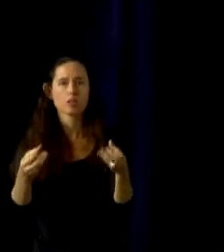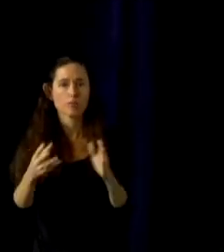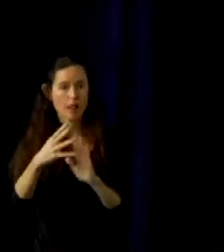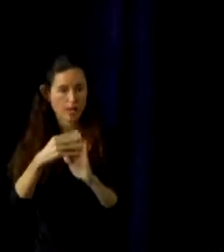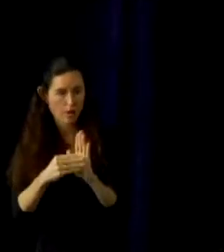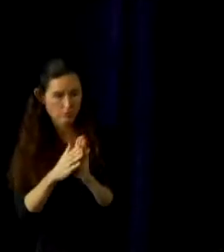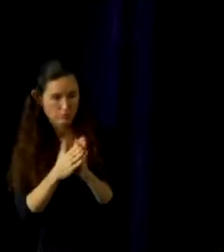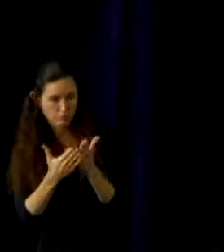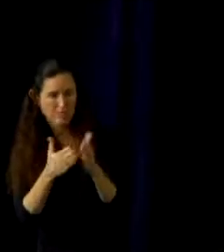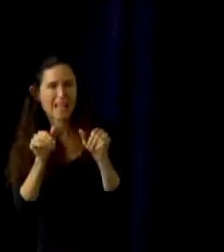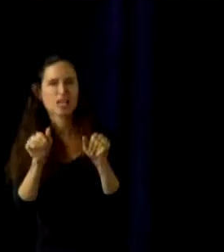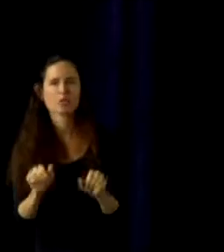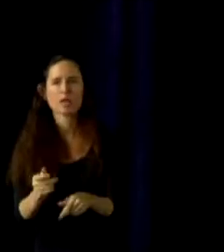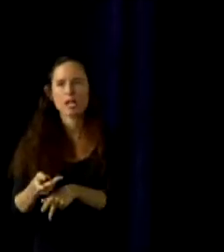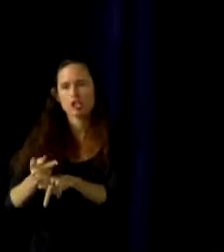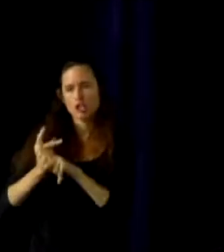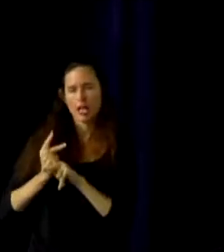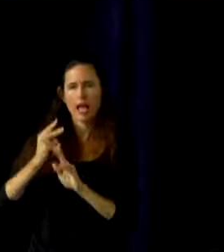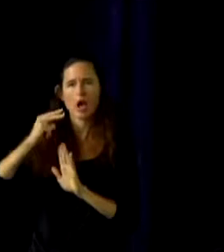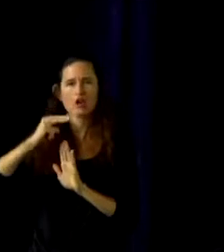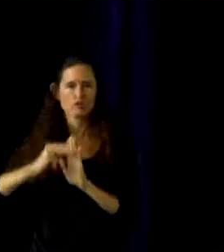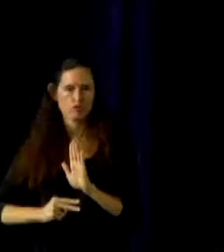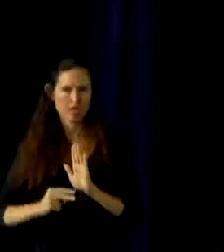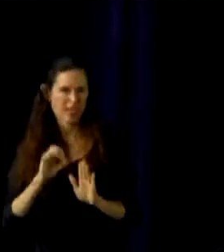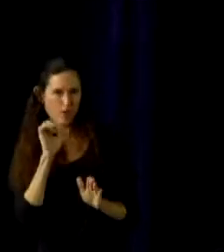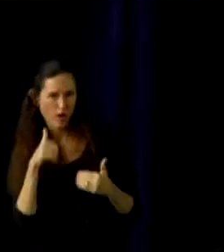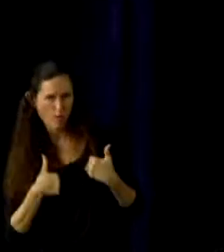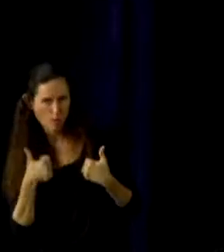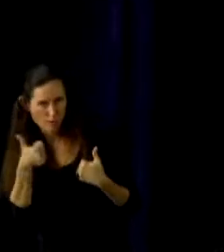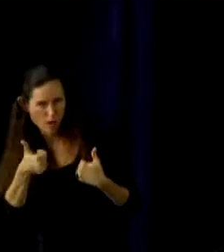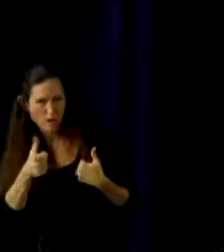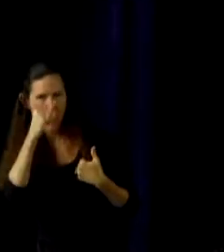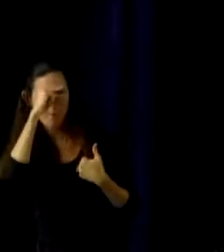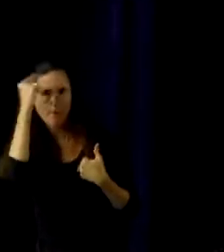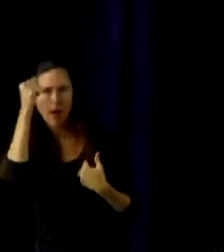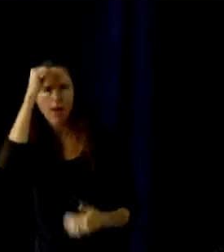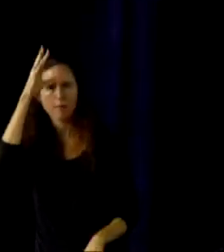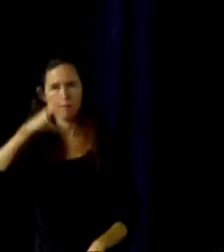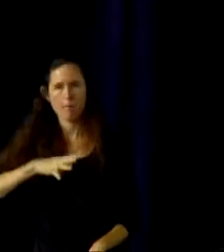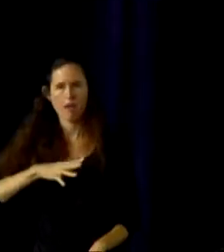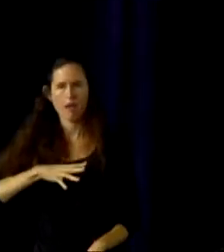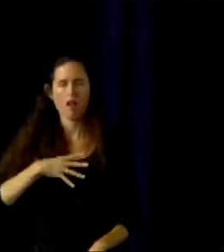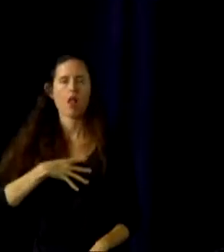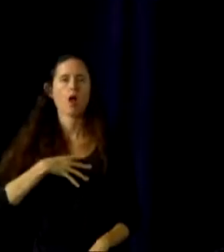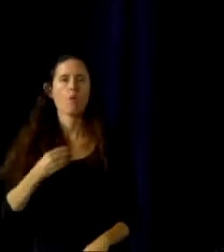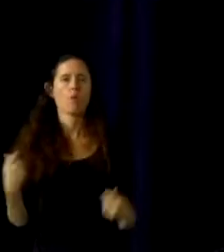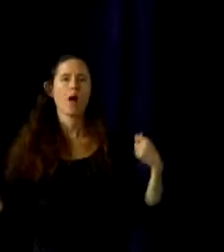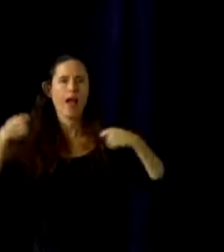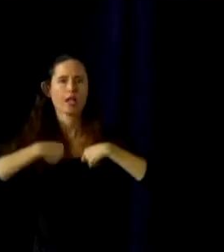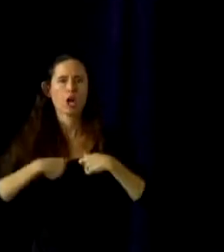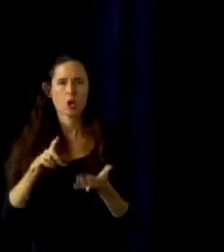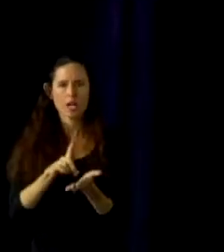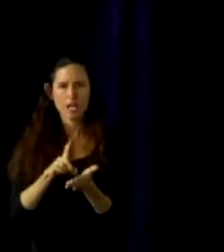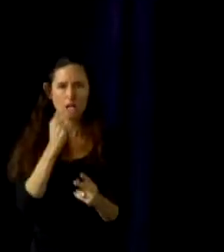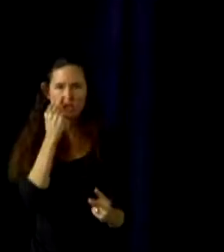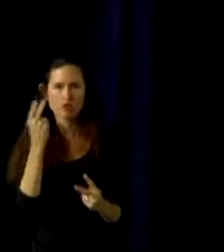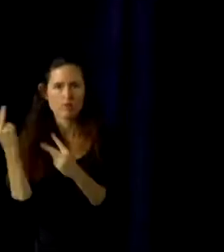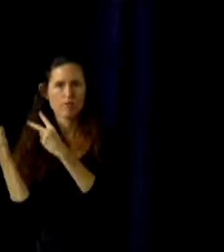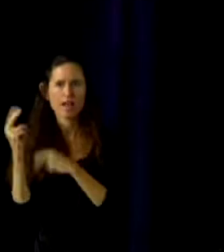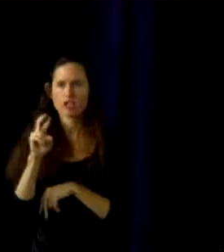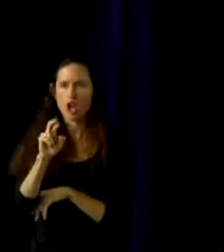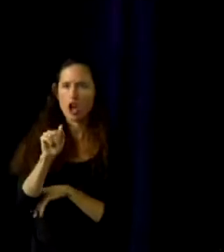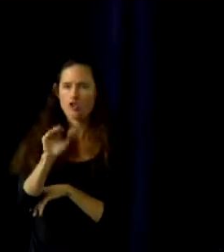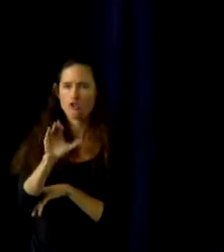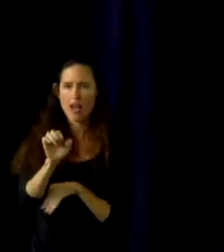can check out and read if you don't already have a copy. Again, Black Man in a White Coat, A Doctor's Reflection on Race and Medicine. So grab